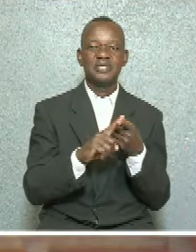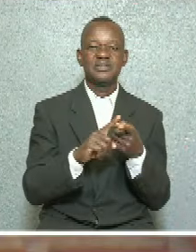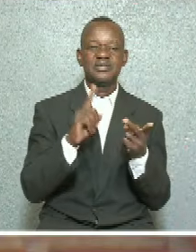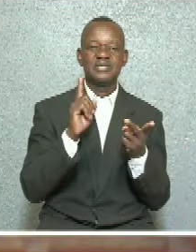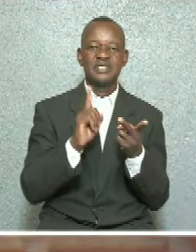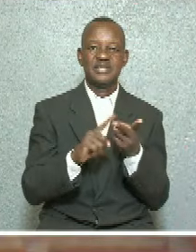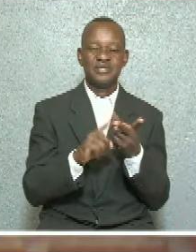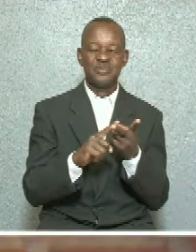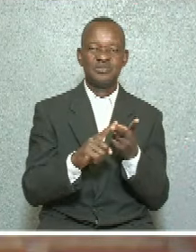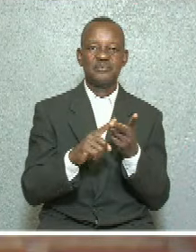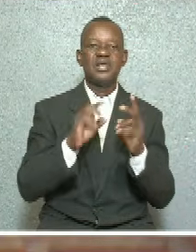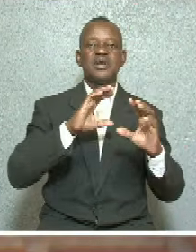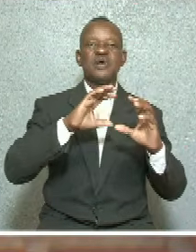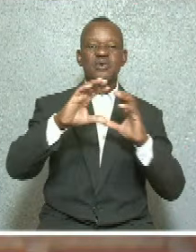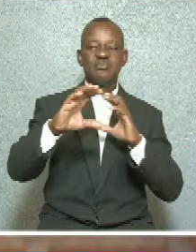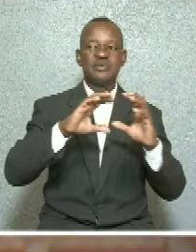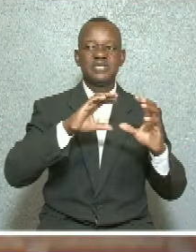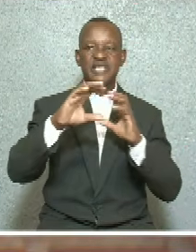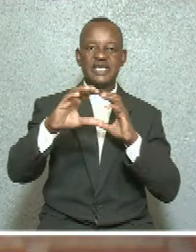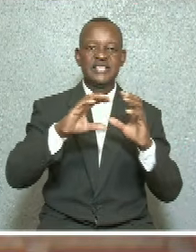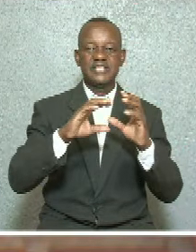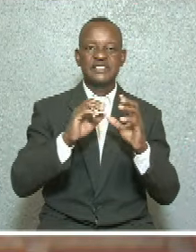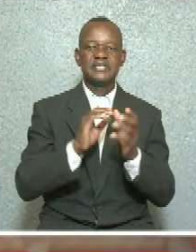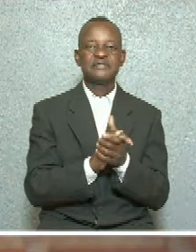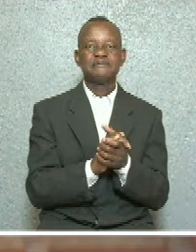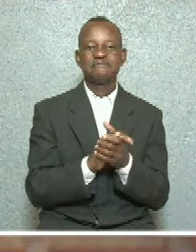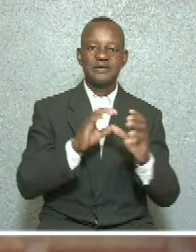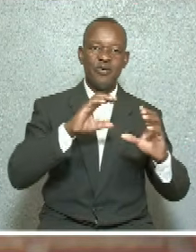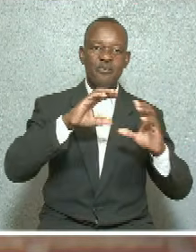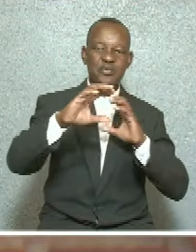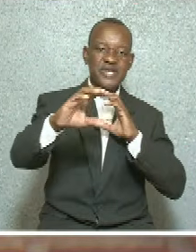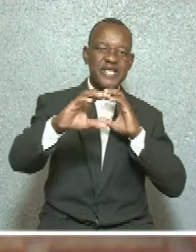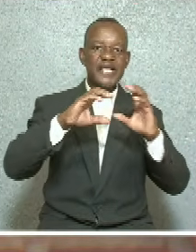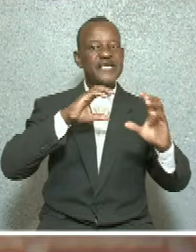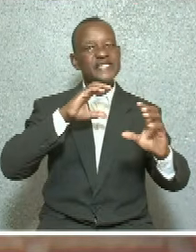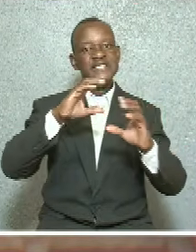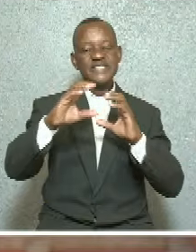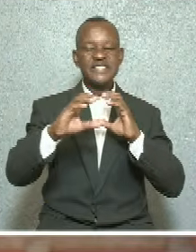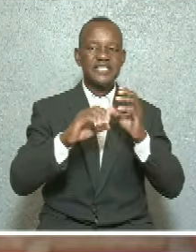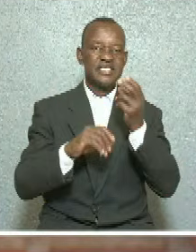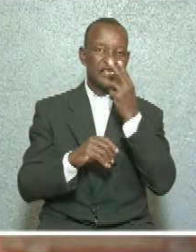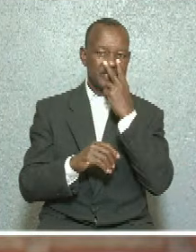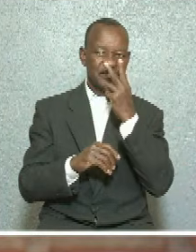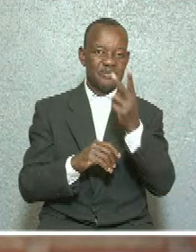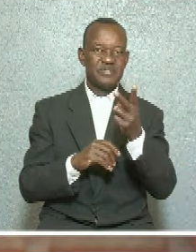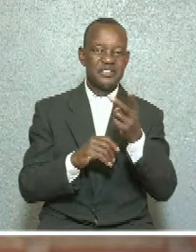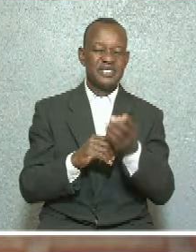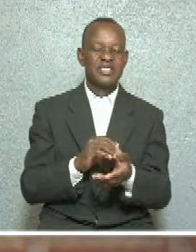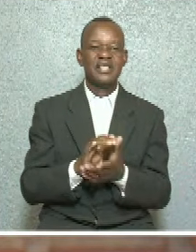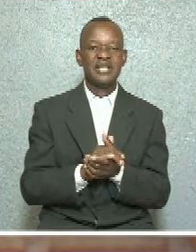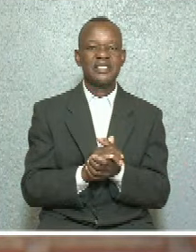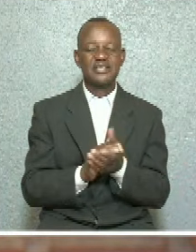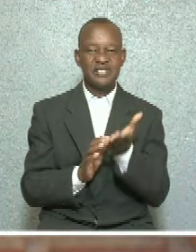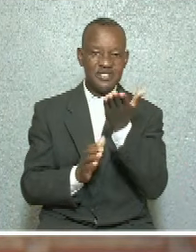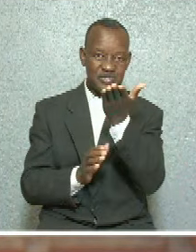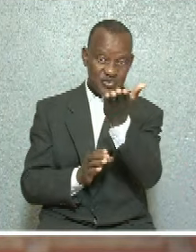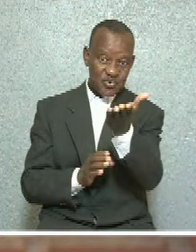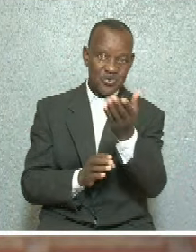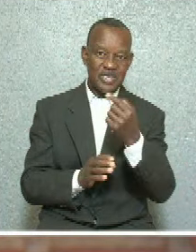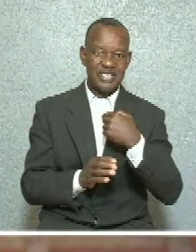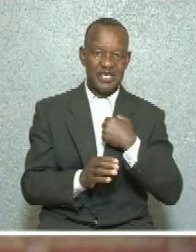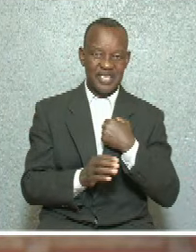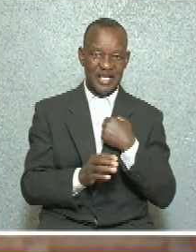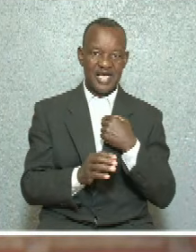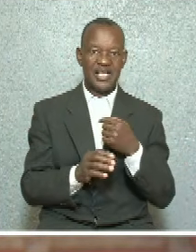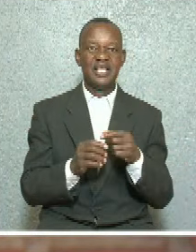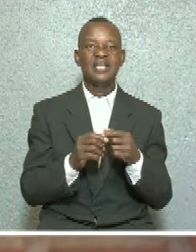is communication. So communication to ensure that you and I are able to communicate and get information